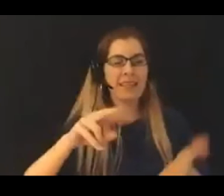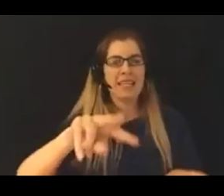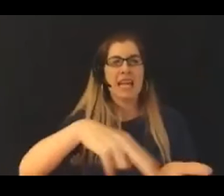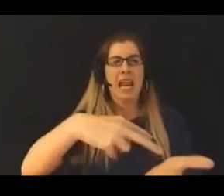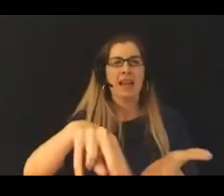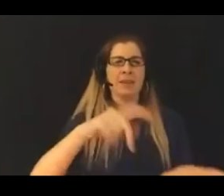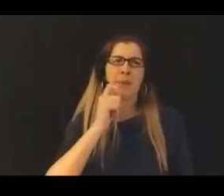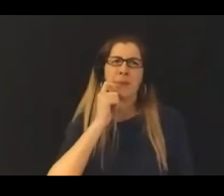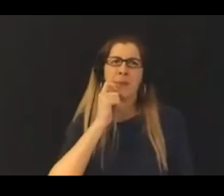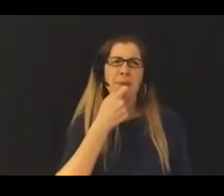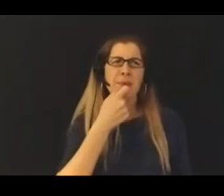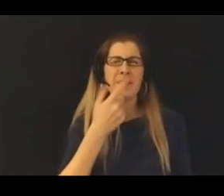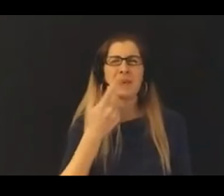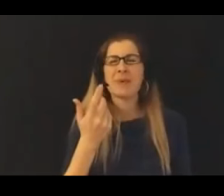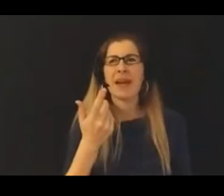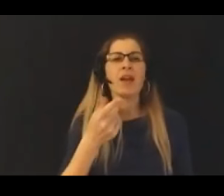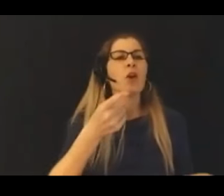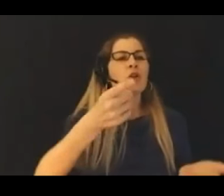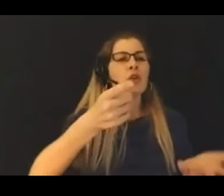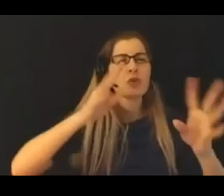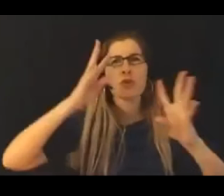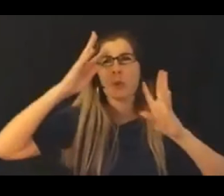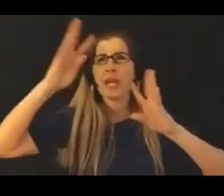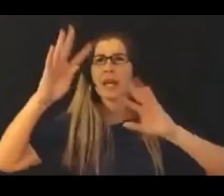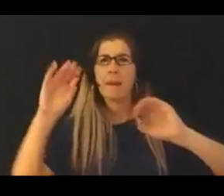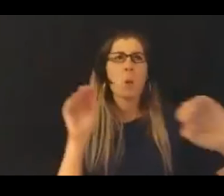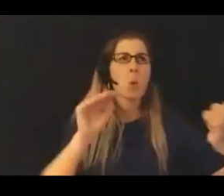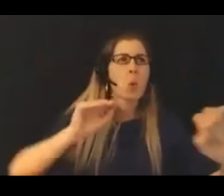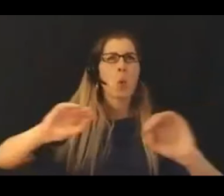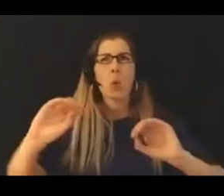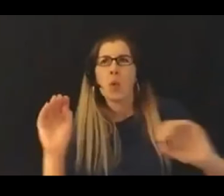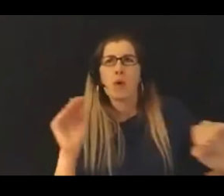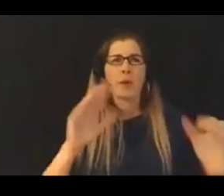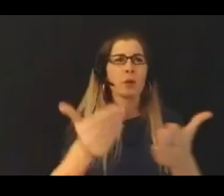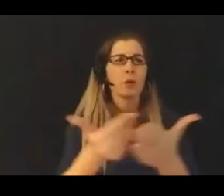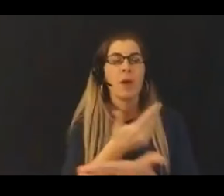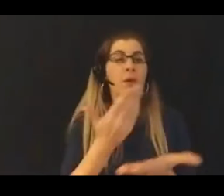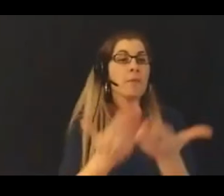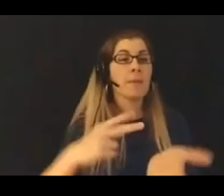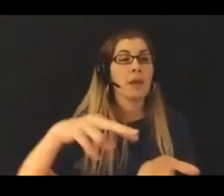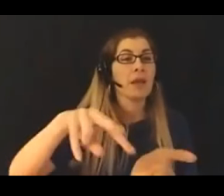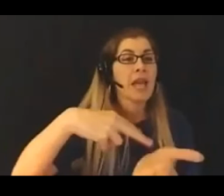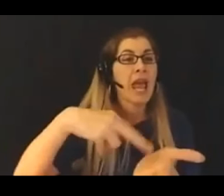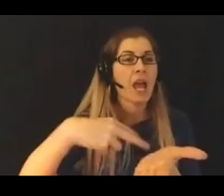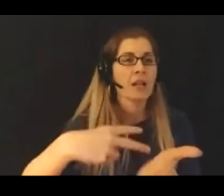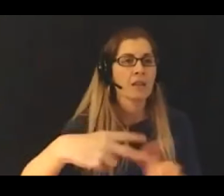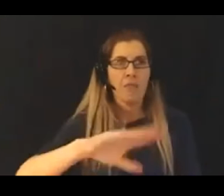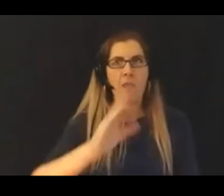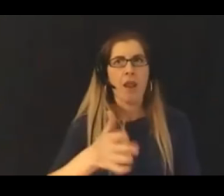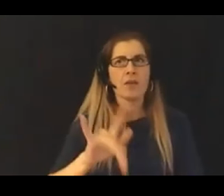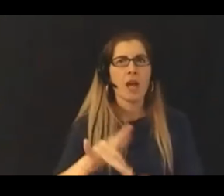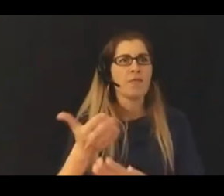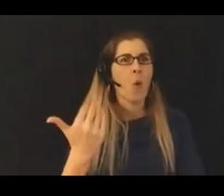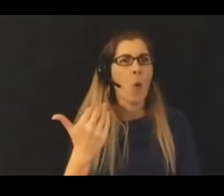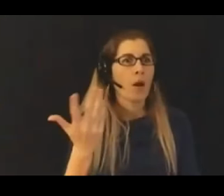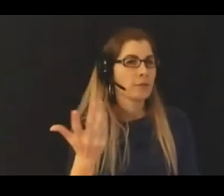cool thing in that you're creating movement anew. This could be movement that's never been done or experienced before,